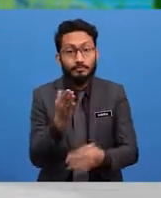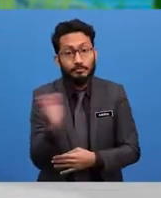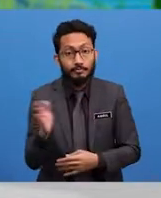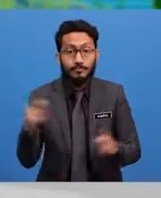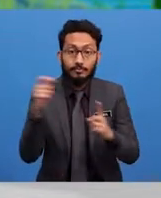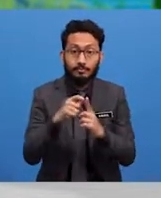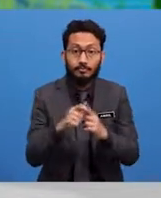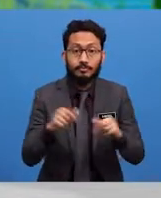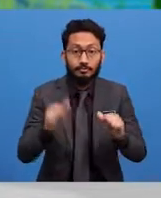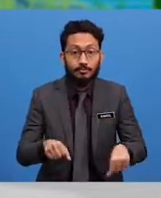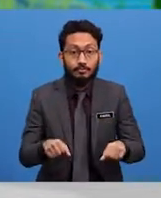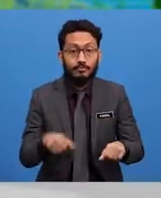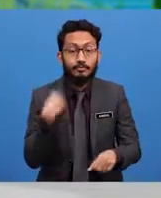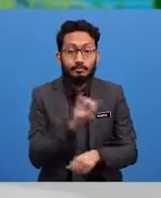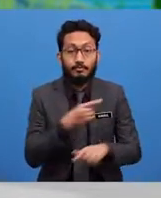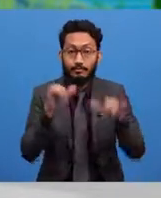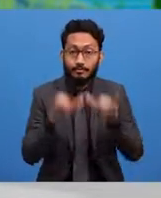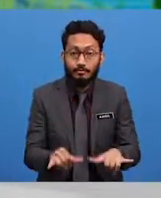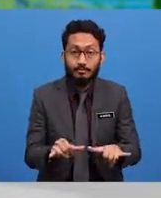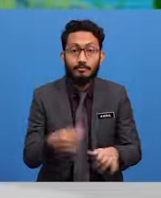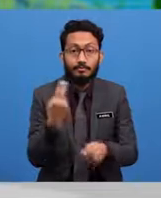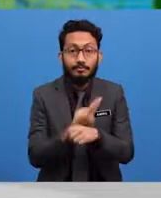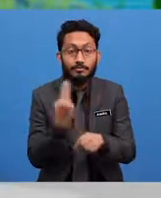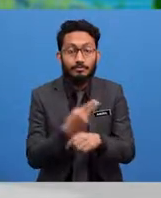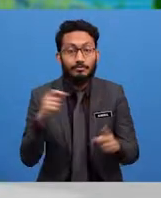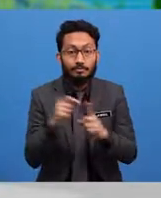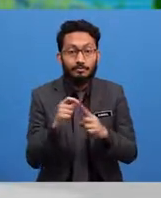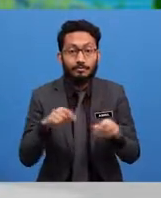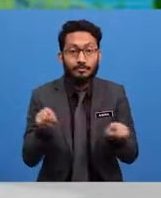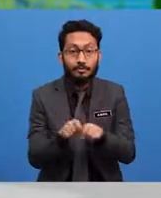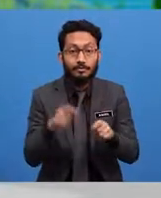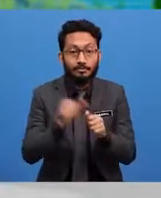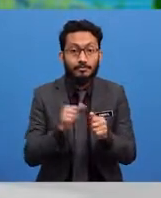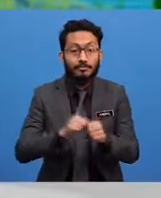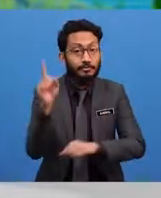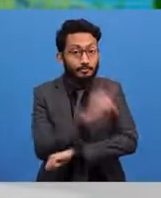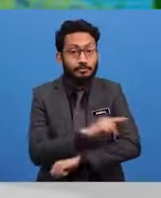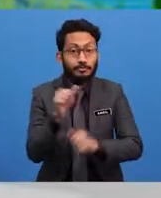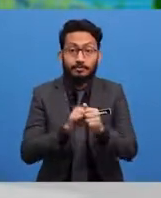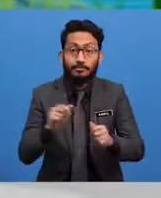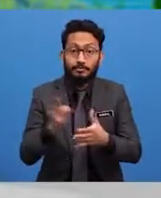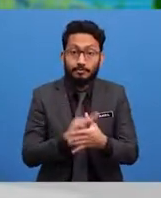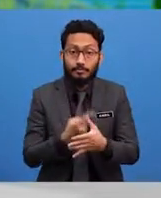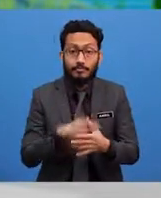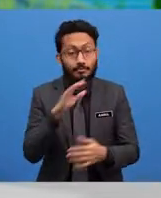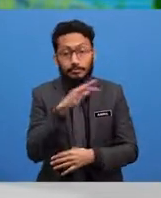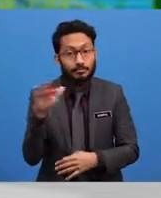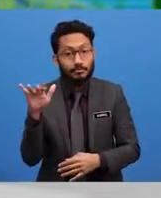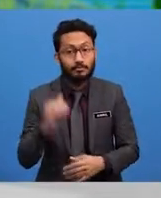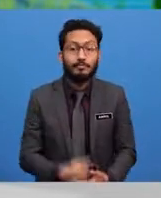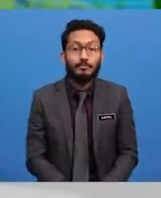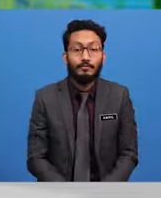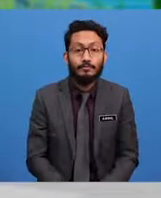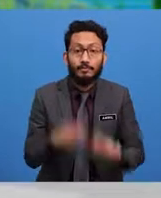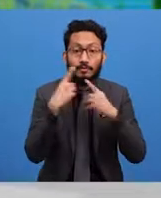we still use words like every day, every month, and etc.? The answer